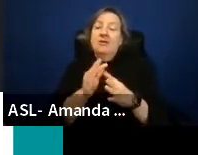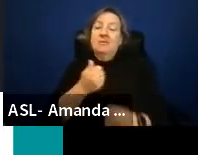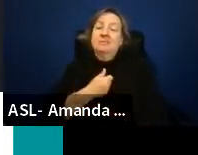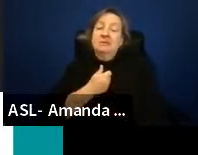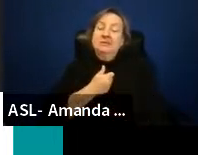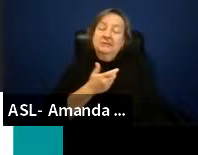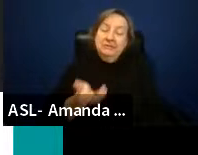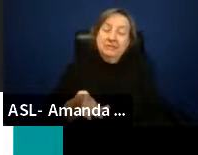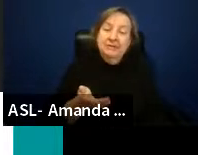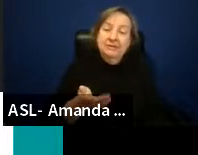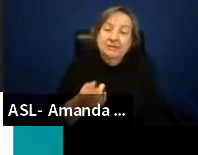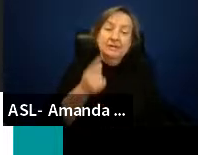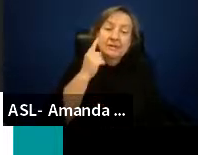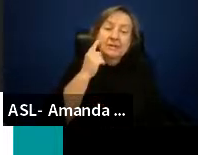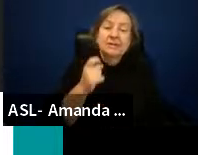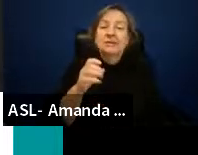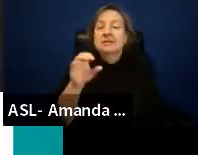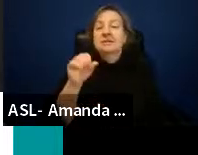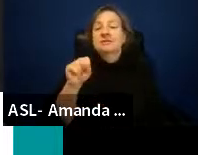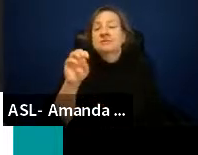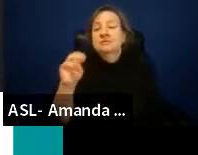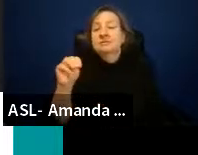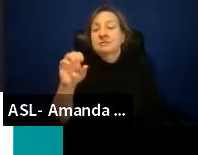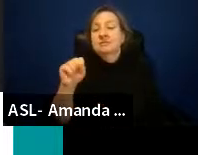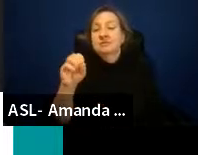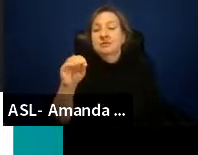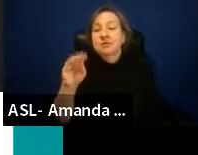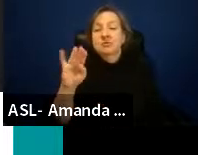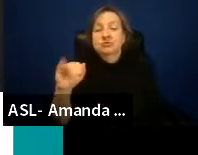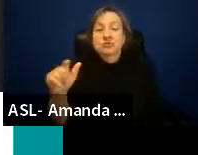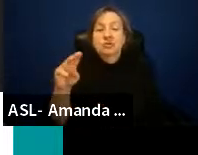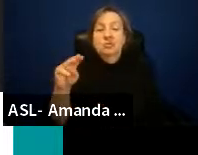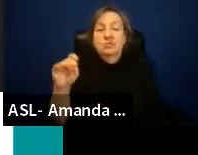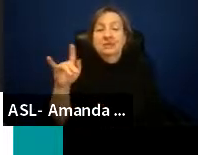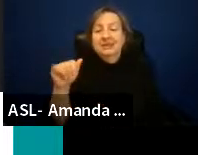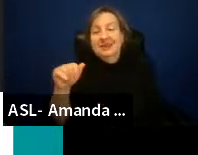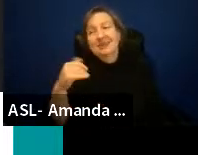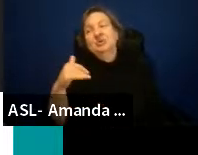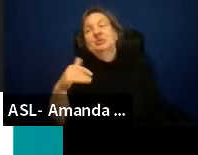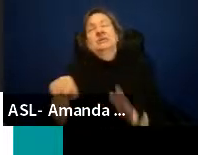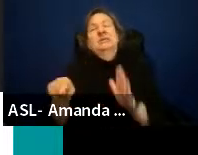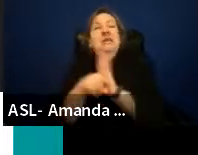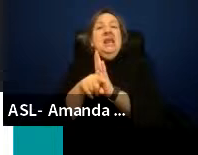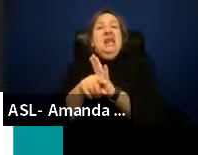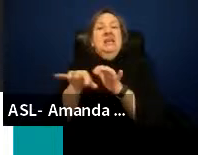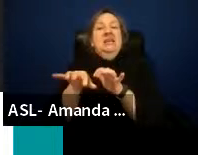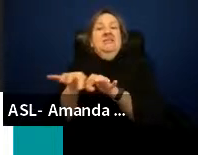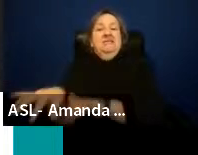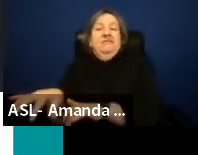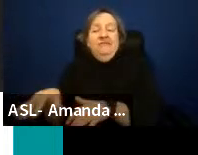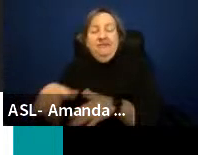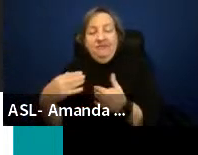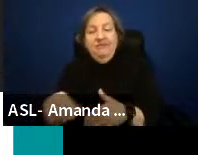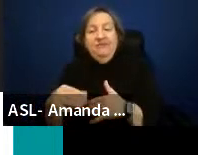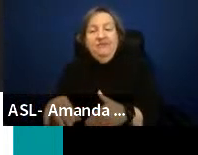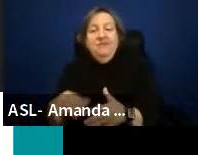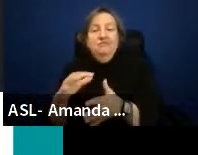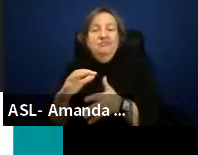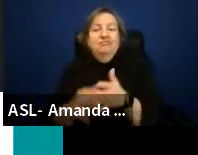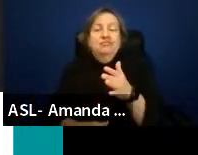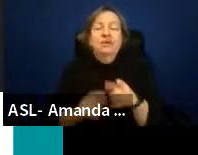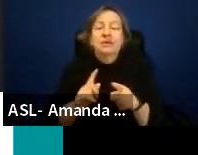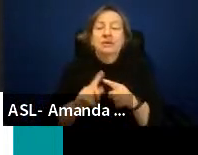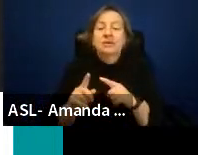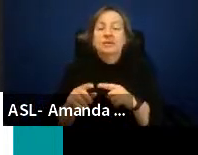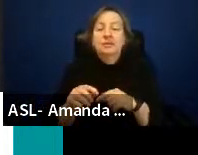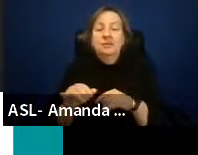know, social media is such a negative space, but it's like a